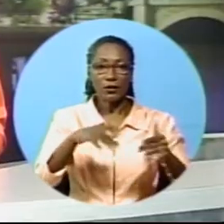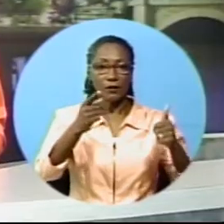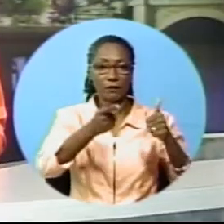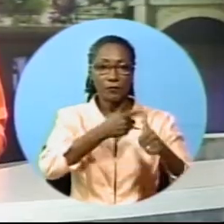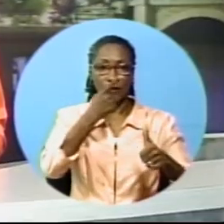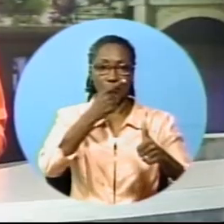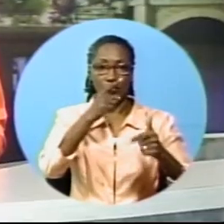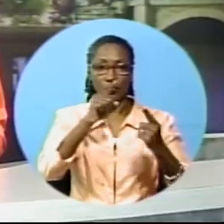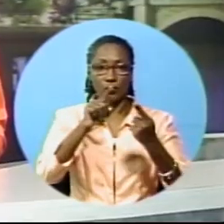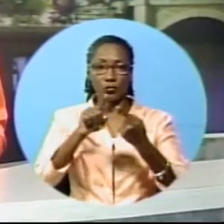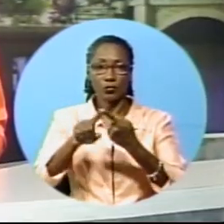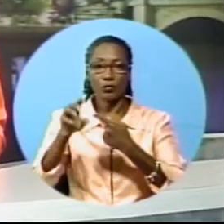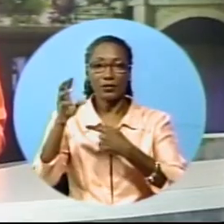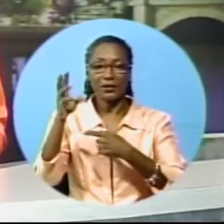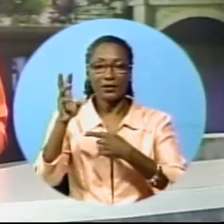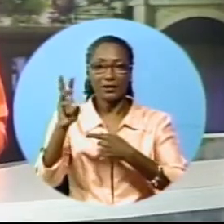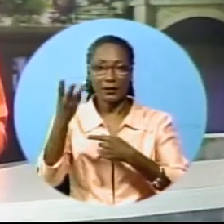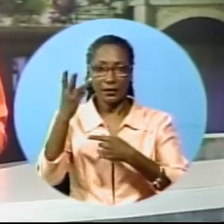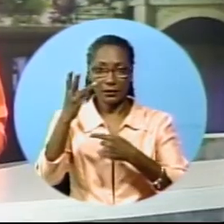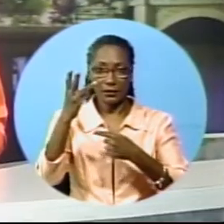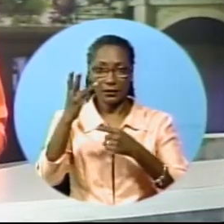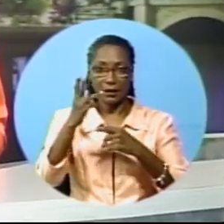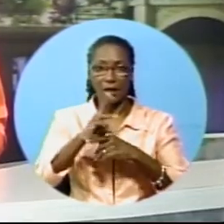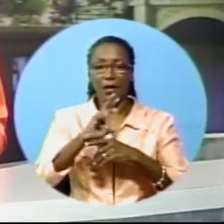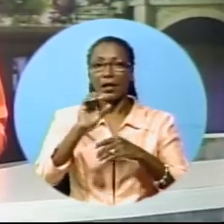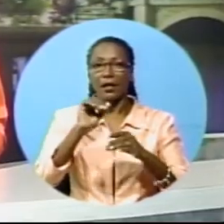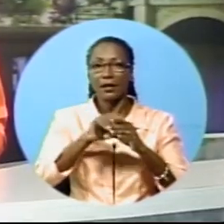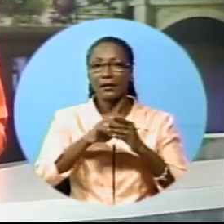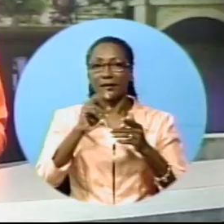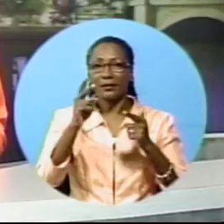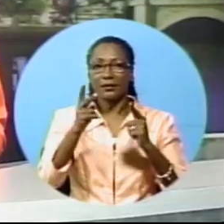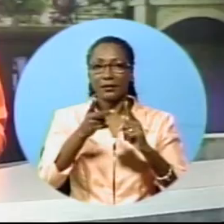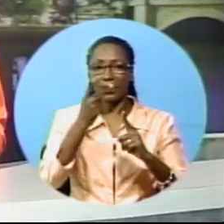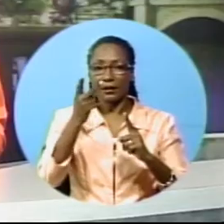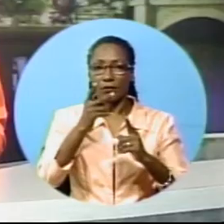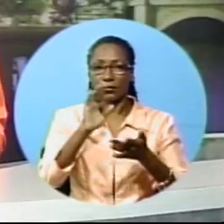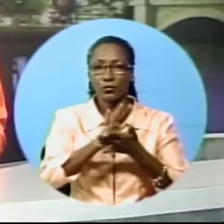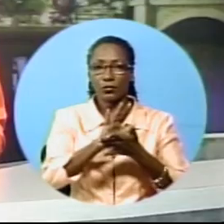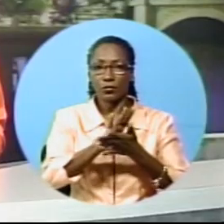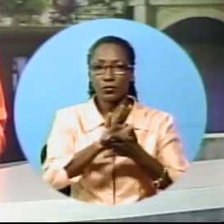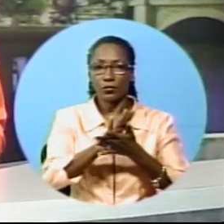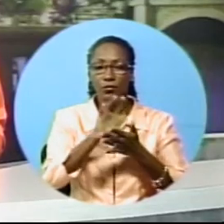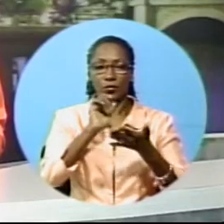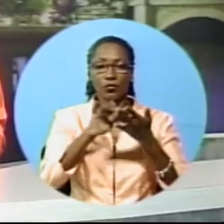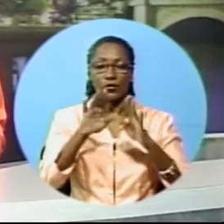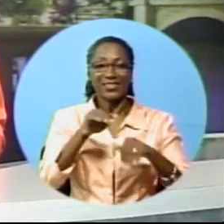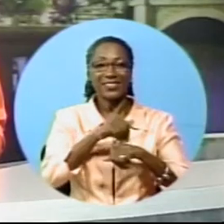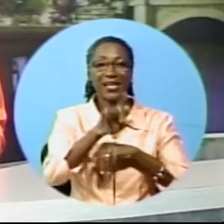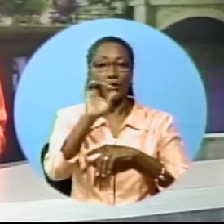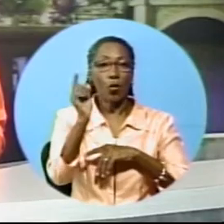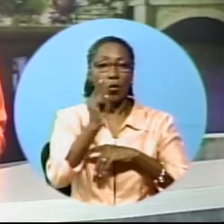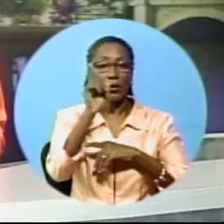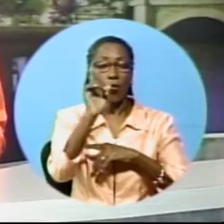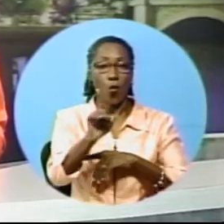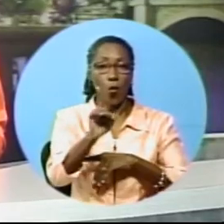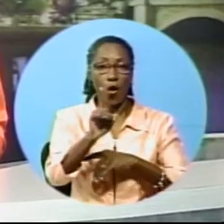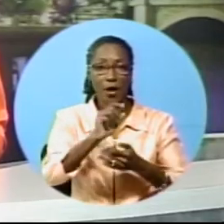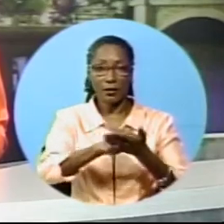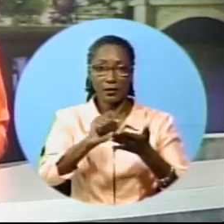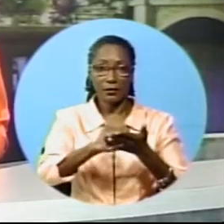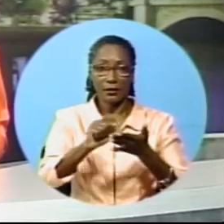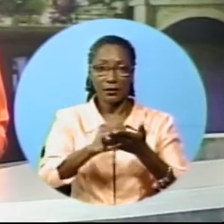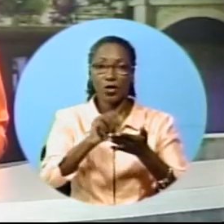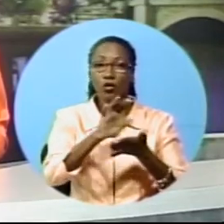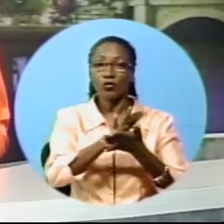public and private secondary schools. A student can submit only one essay for the competition, while each school can submit more than